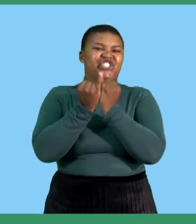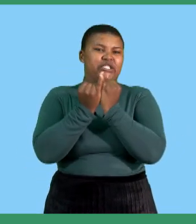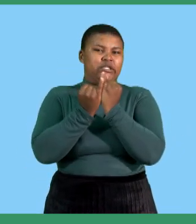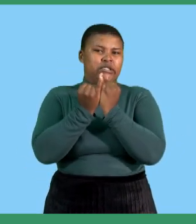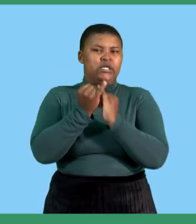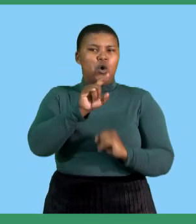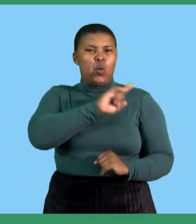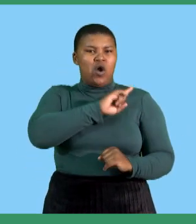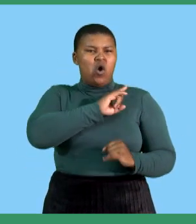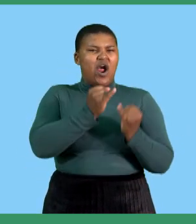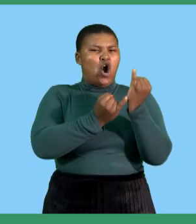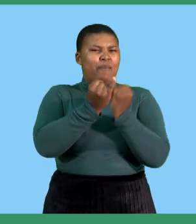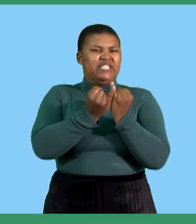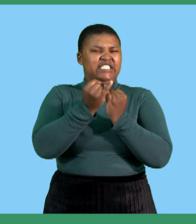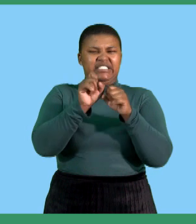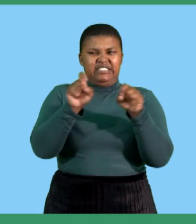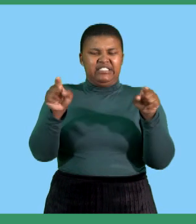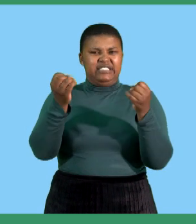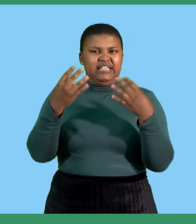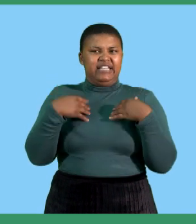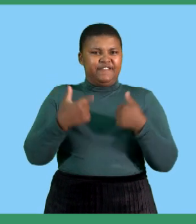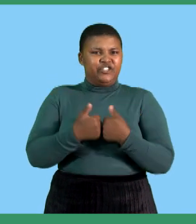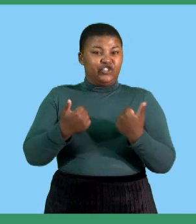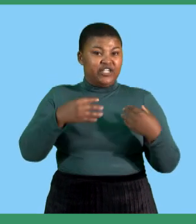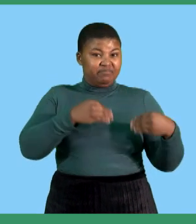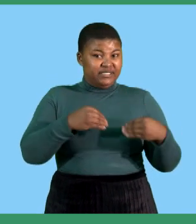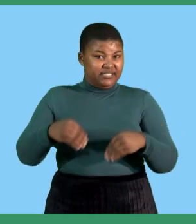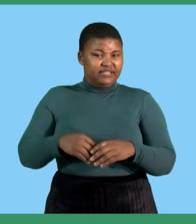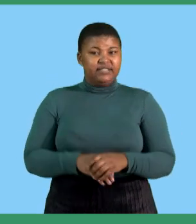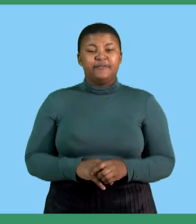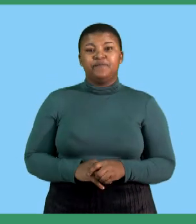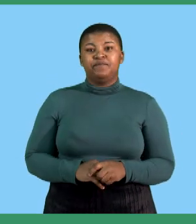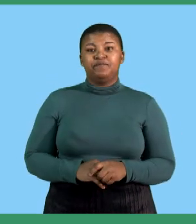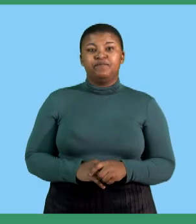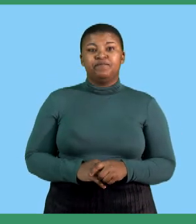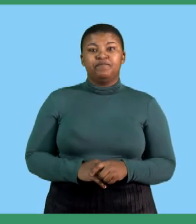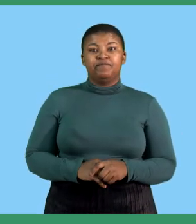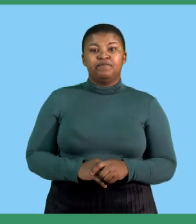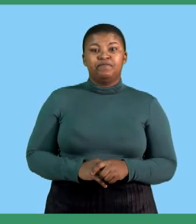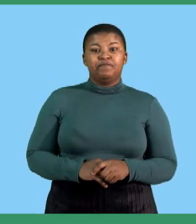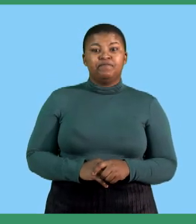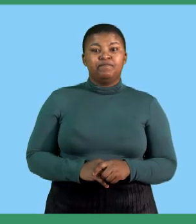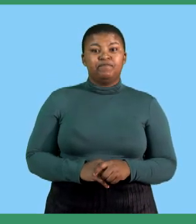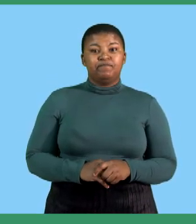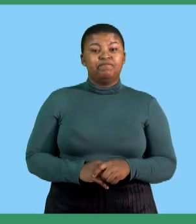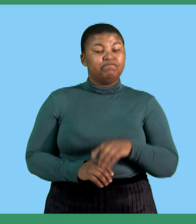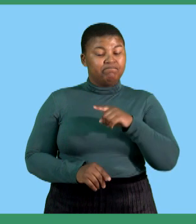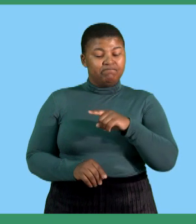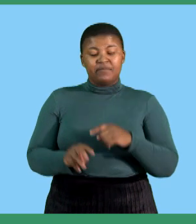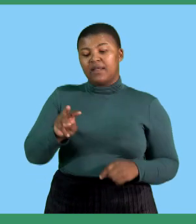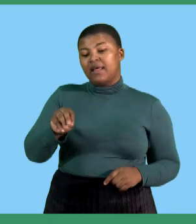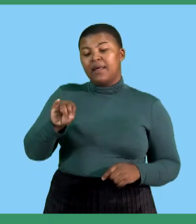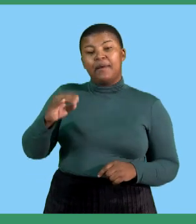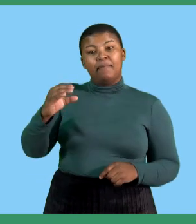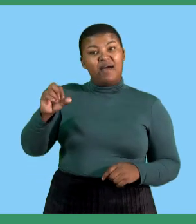competition poses challenges to our business. Then we're going to have a look at the interrelationship between the micro, of